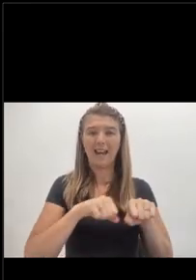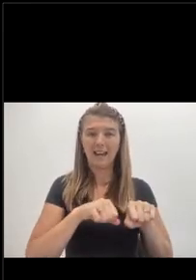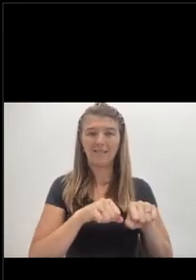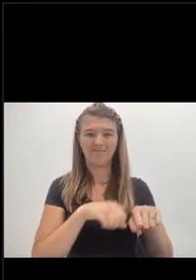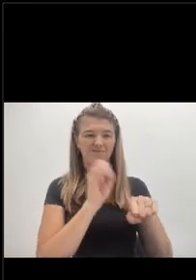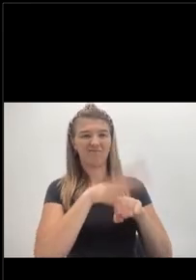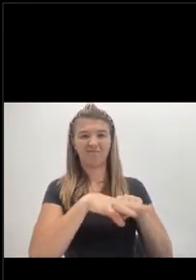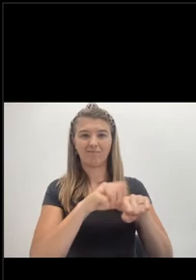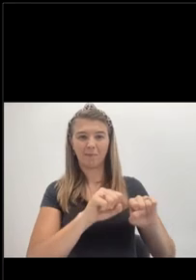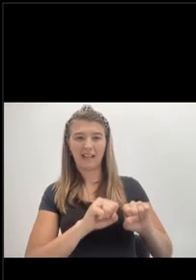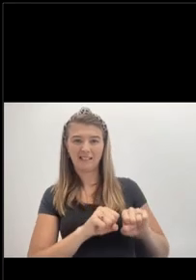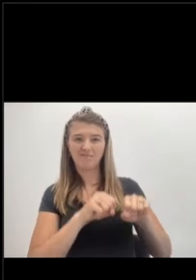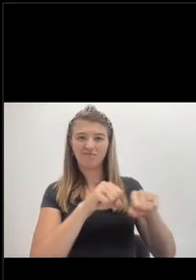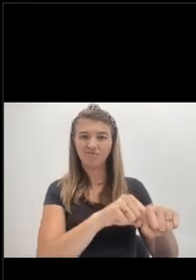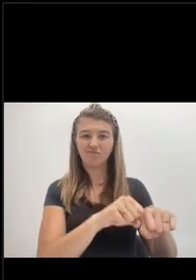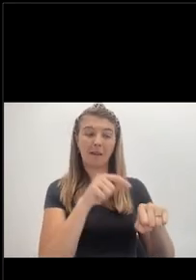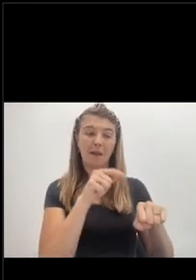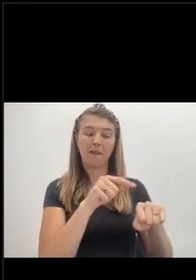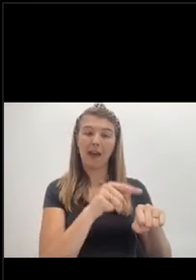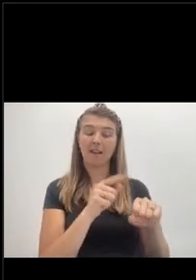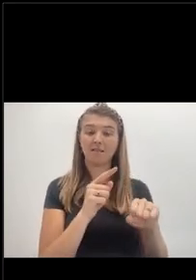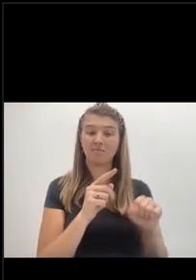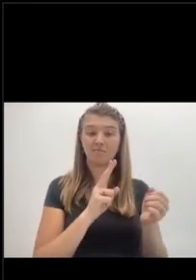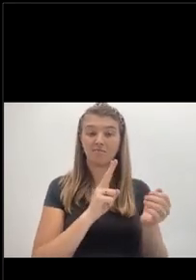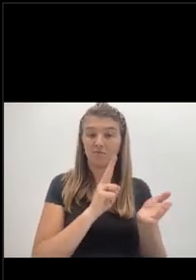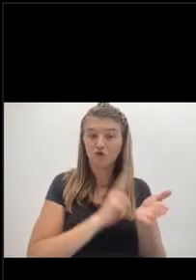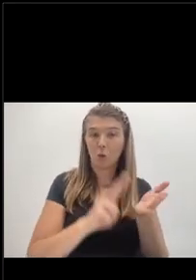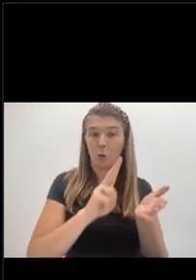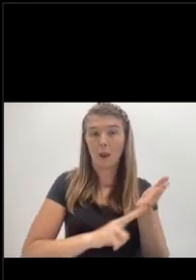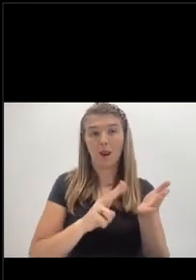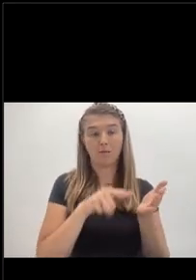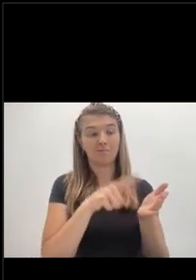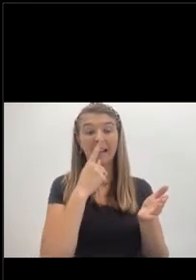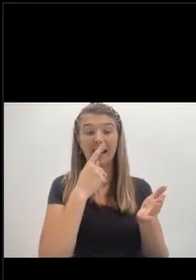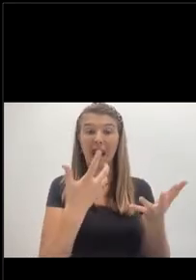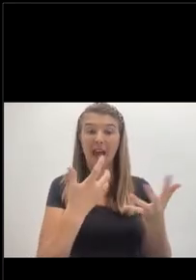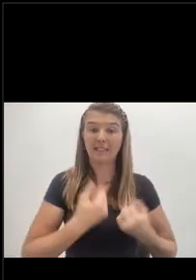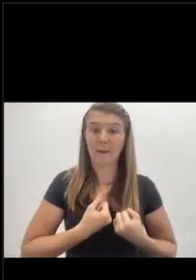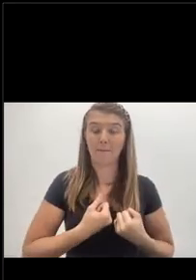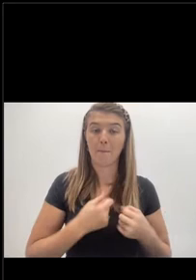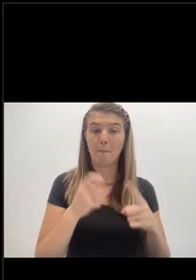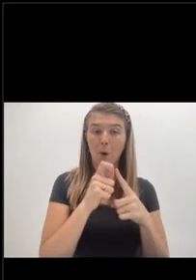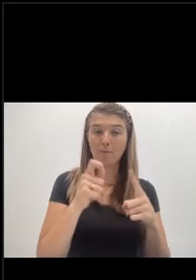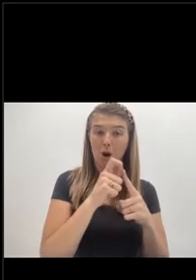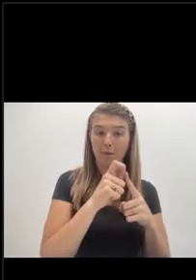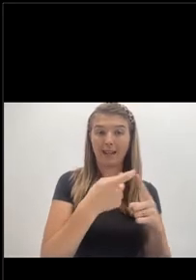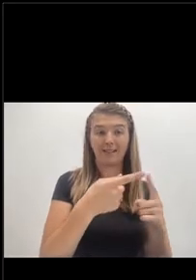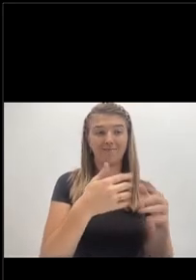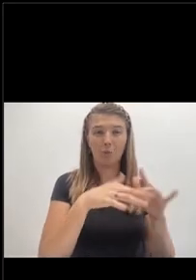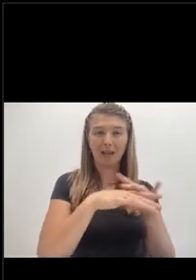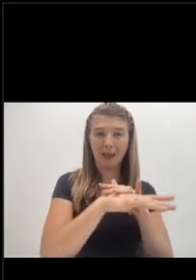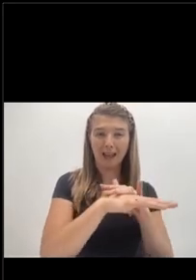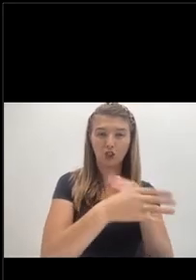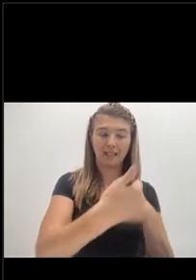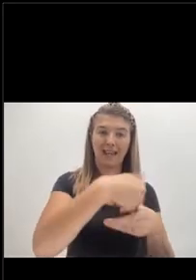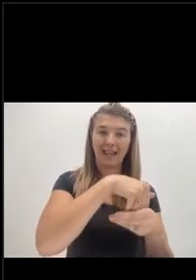compatibilized in a traditional way in order to accept polypropylene contamination within. And this issue is generally